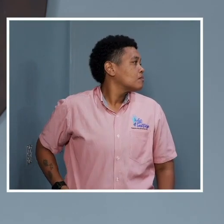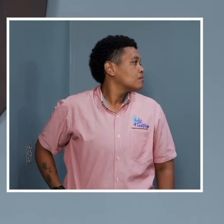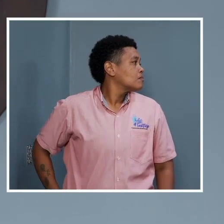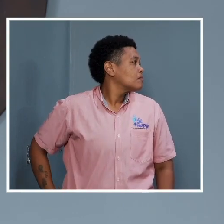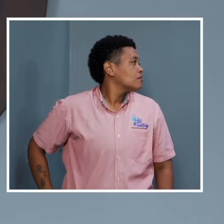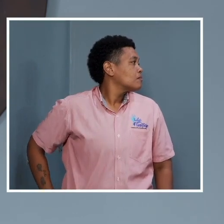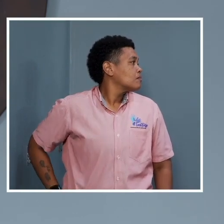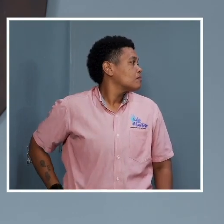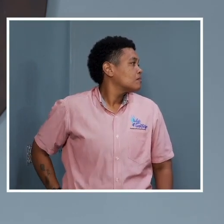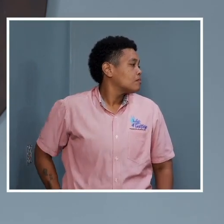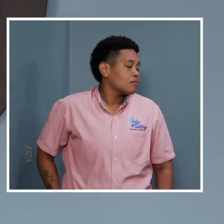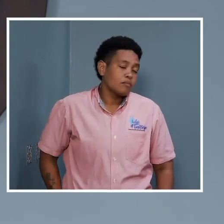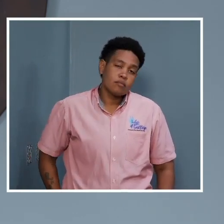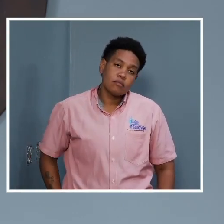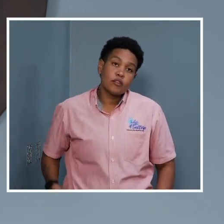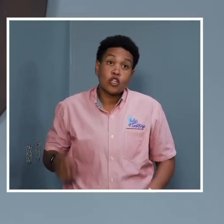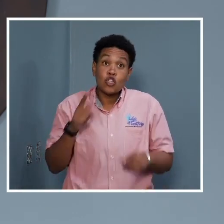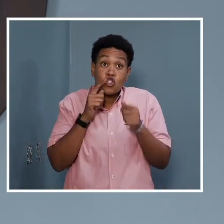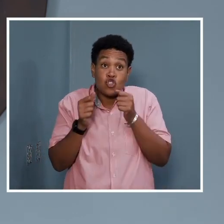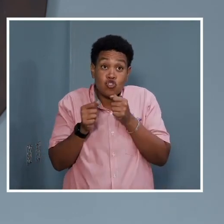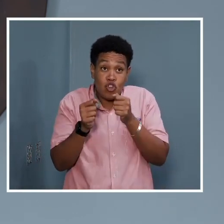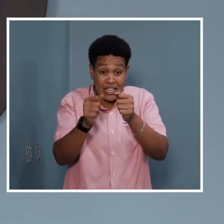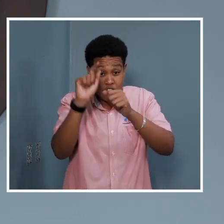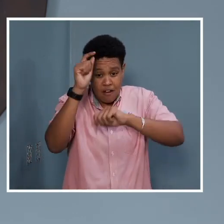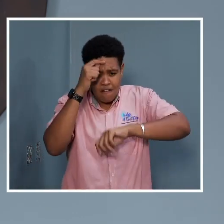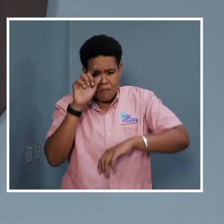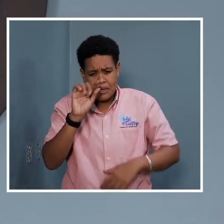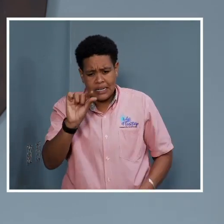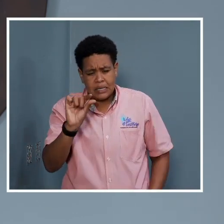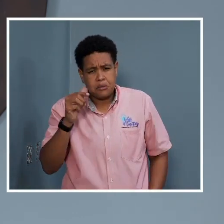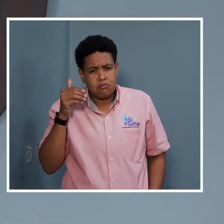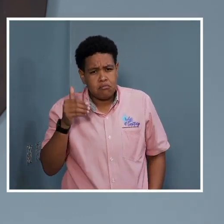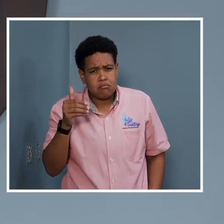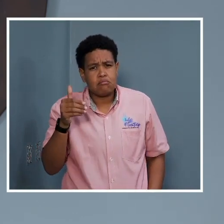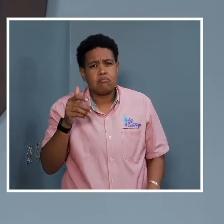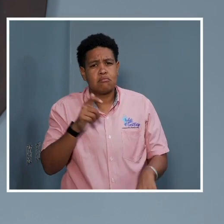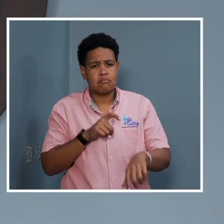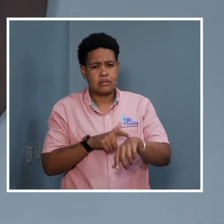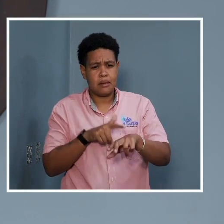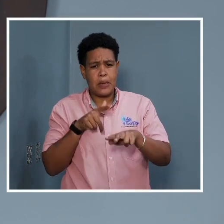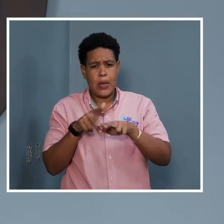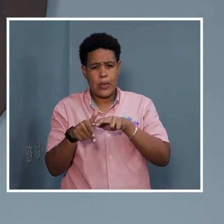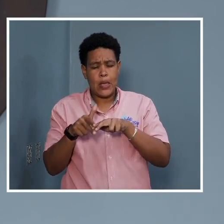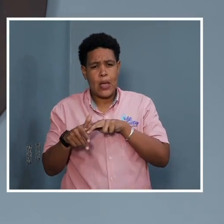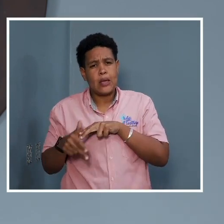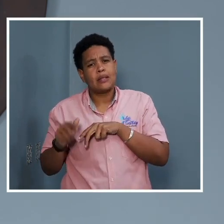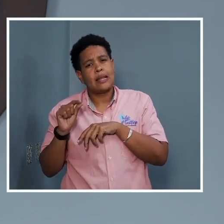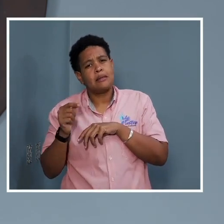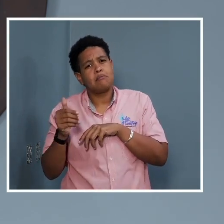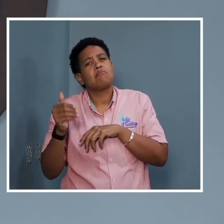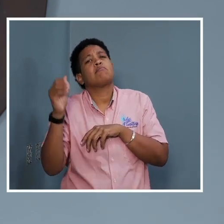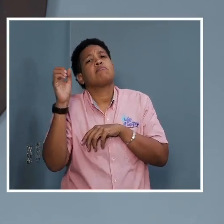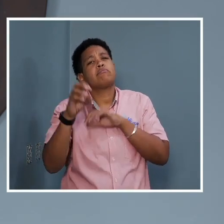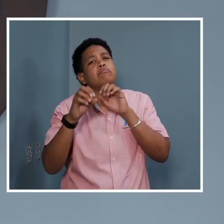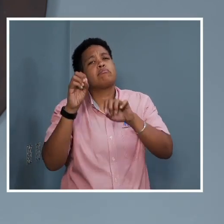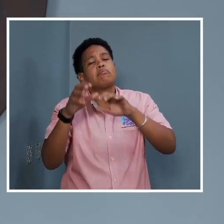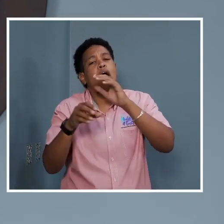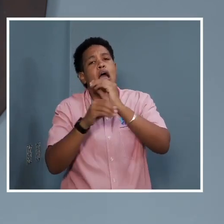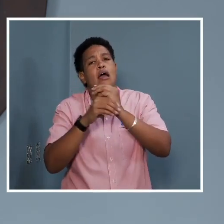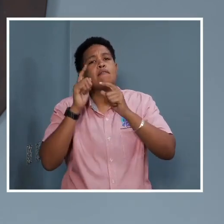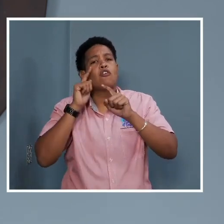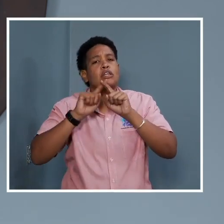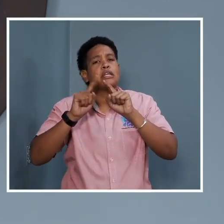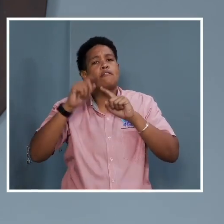realize, is to gradually ease in the tighter measures. For various reasons,